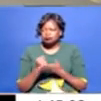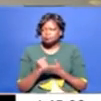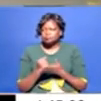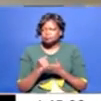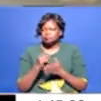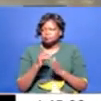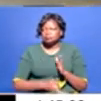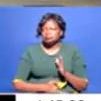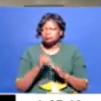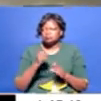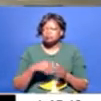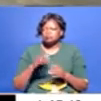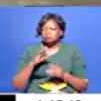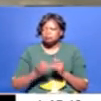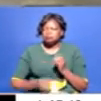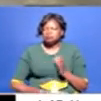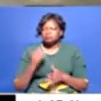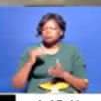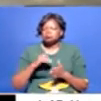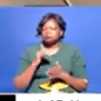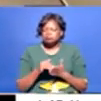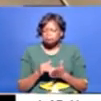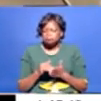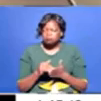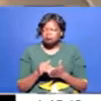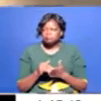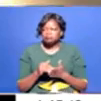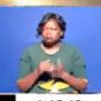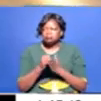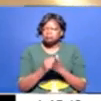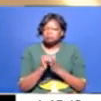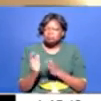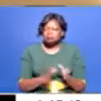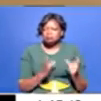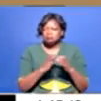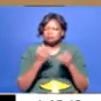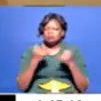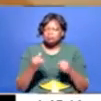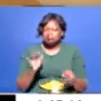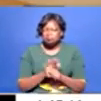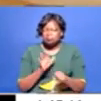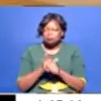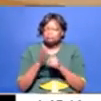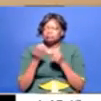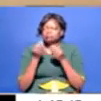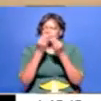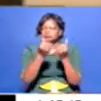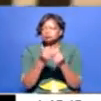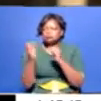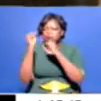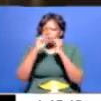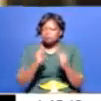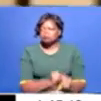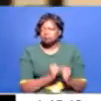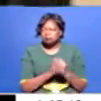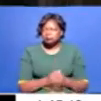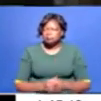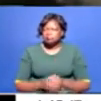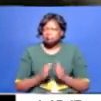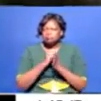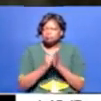the establishment of Central Rail Planning Unit for the implementation of a number of rail intervention strategies. Rail launched